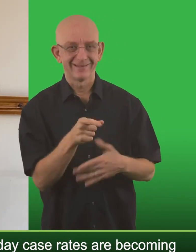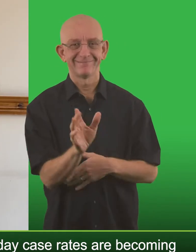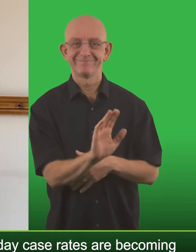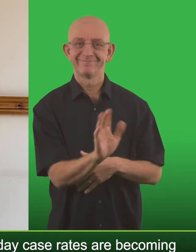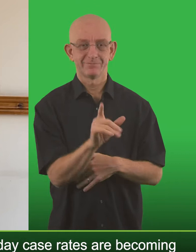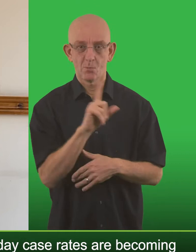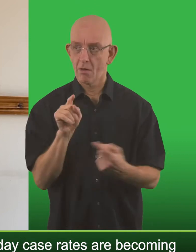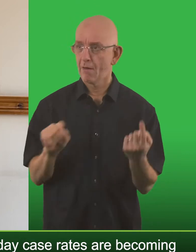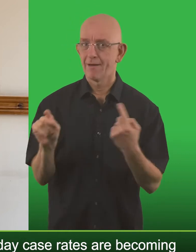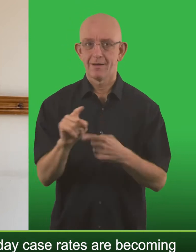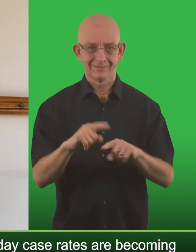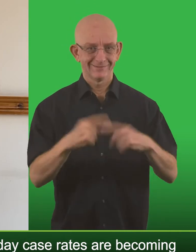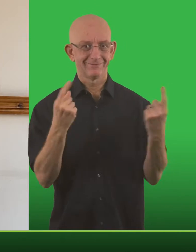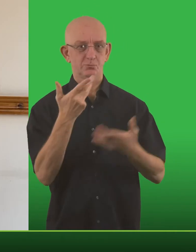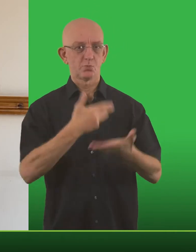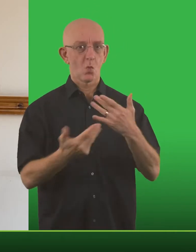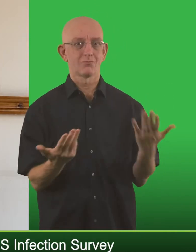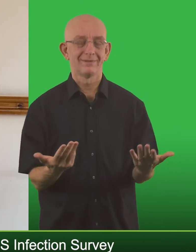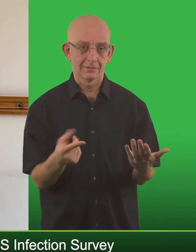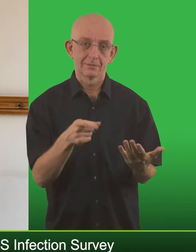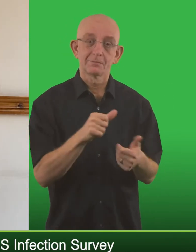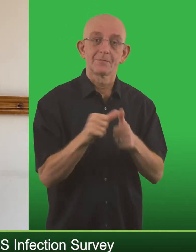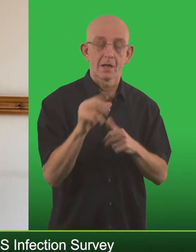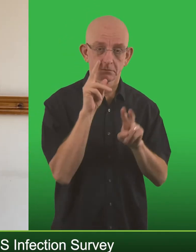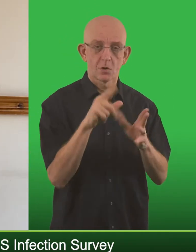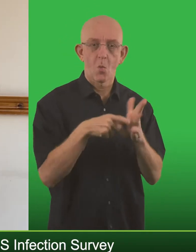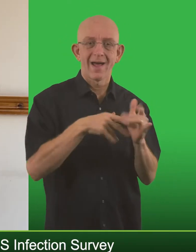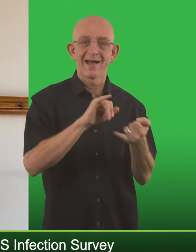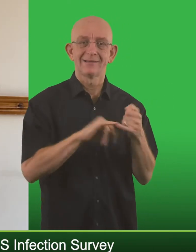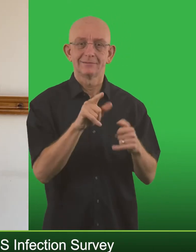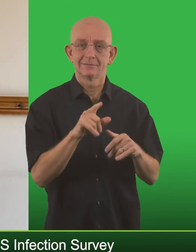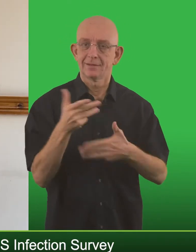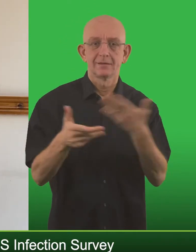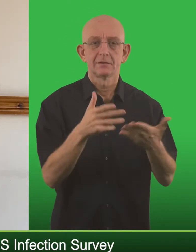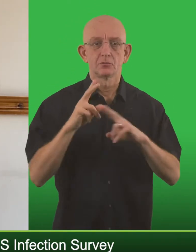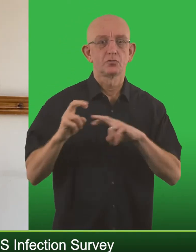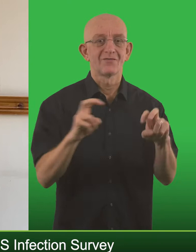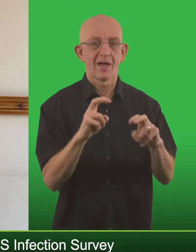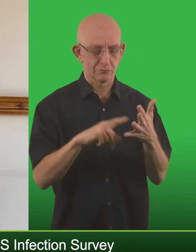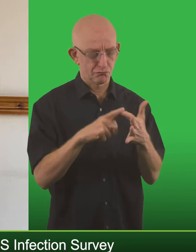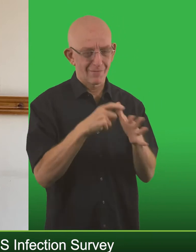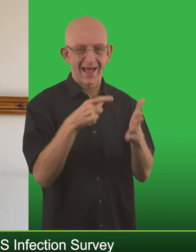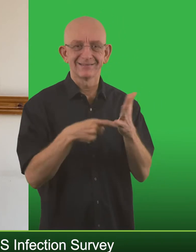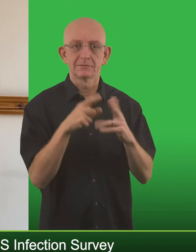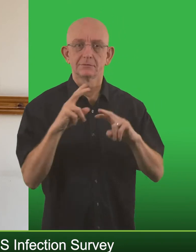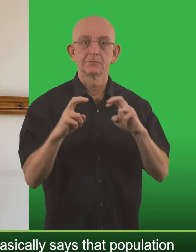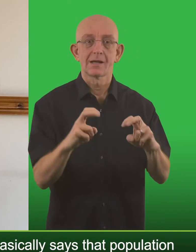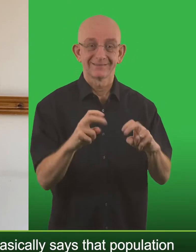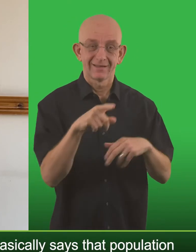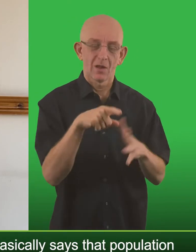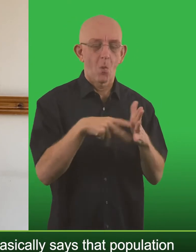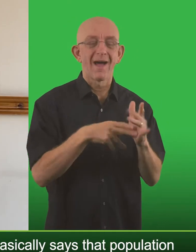as an indicator of what's actually going on. Best thing to look at is the ONS infection survey and or the REACT